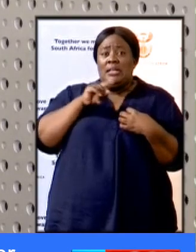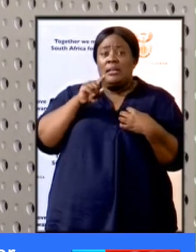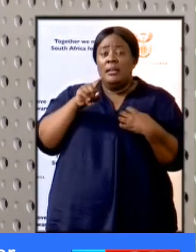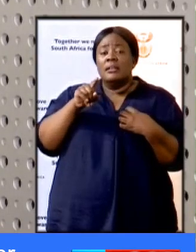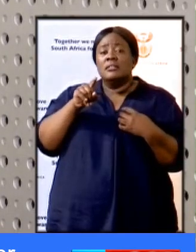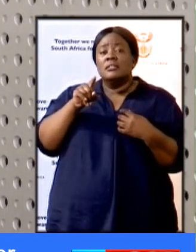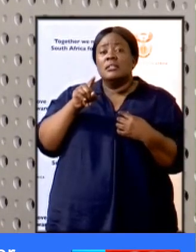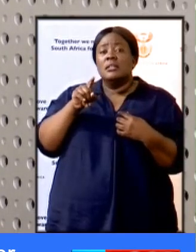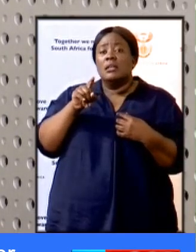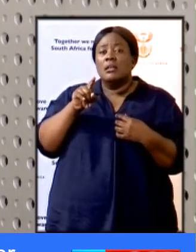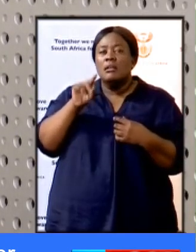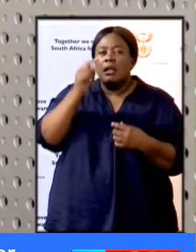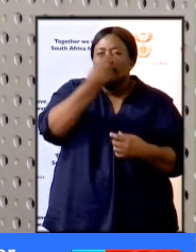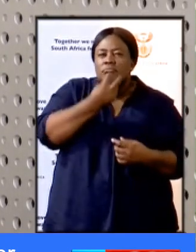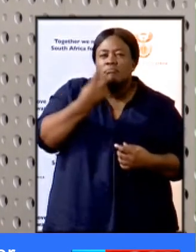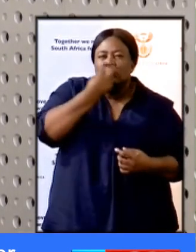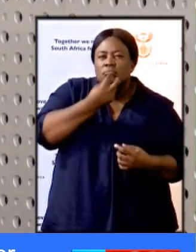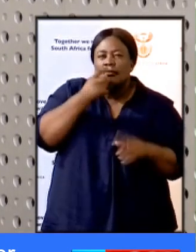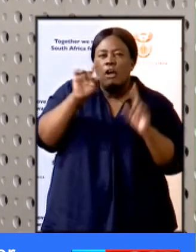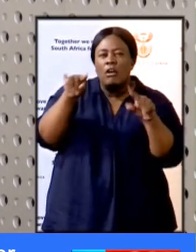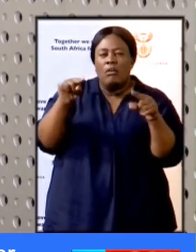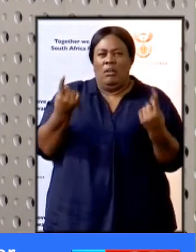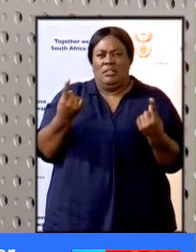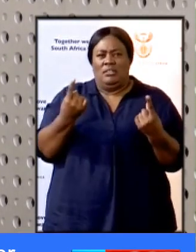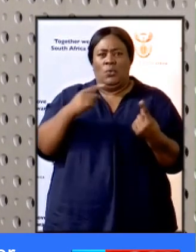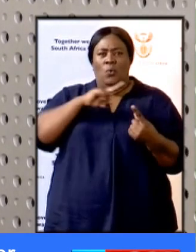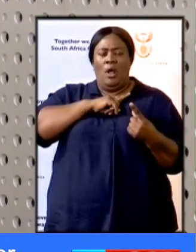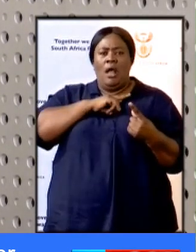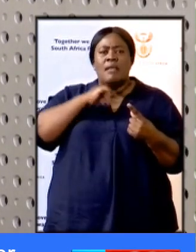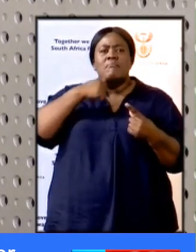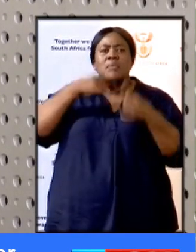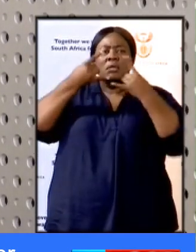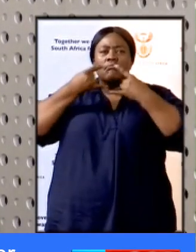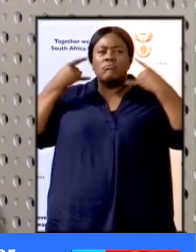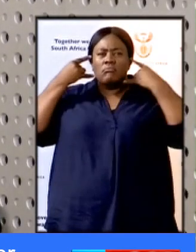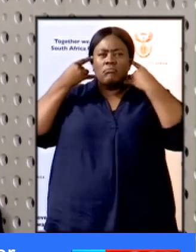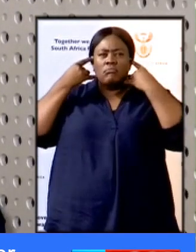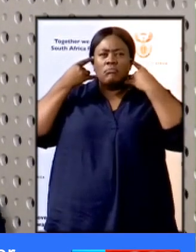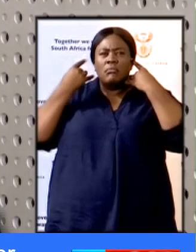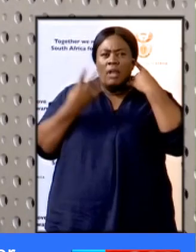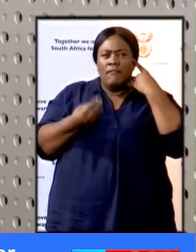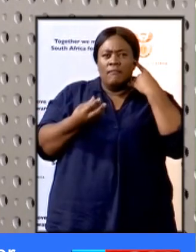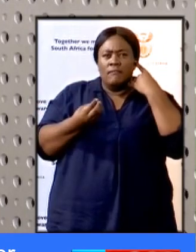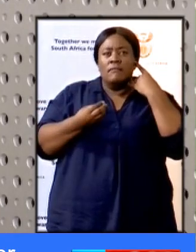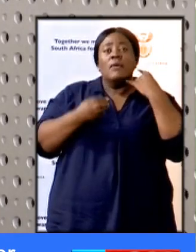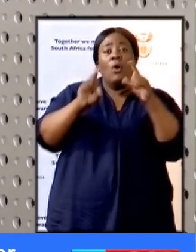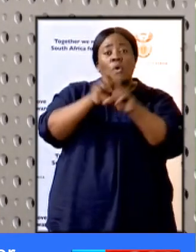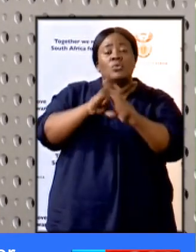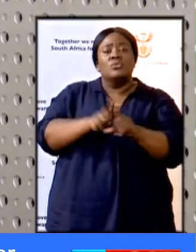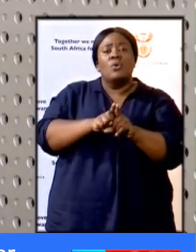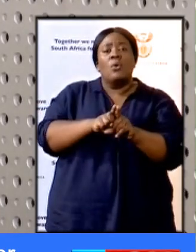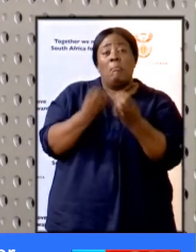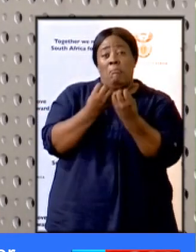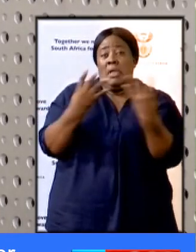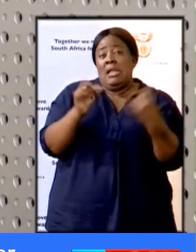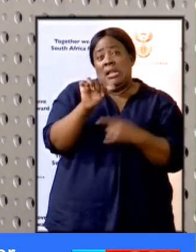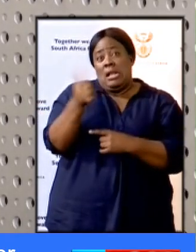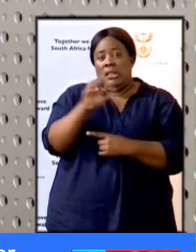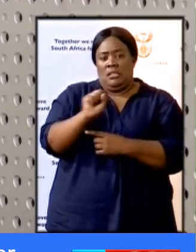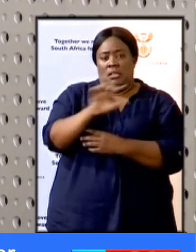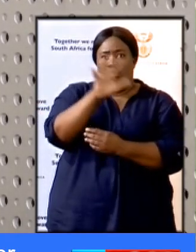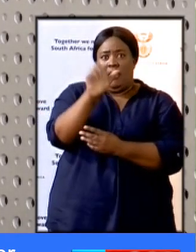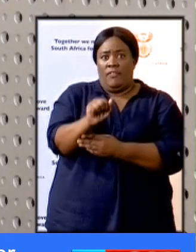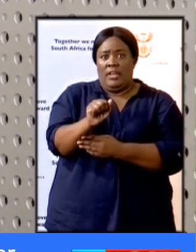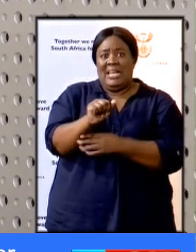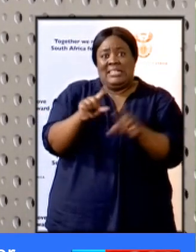you are saying. And then it also struck me, by the way, there are many other South Africans who are in the same situation, so that they are